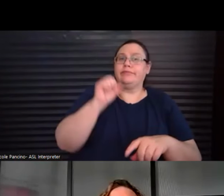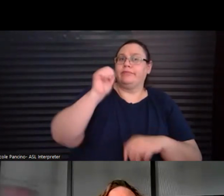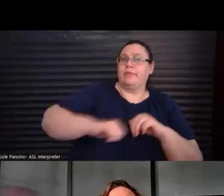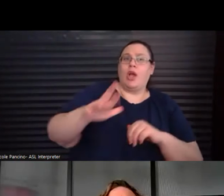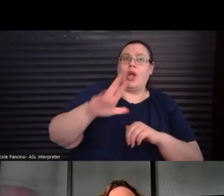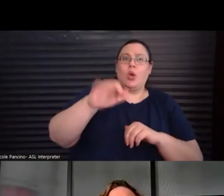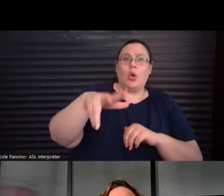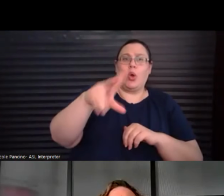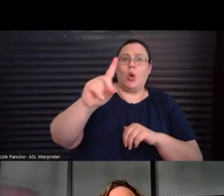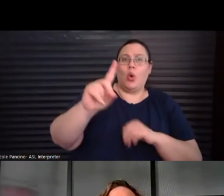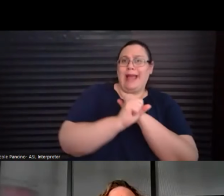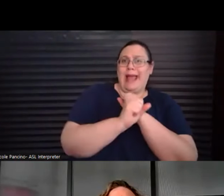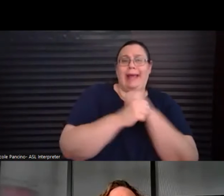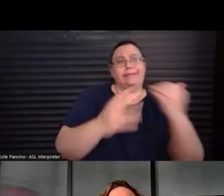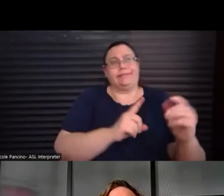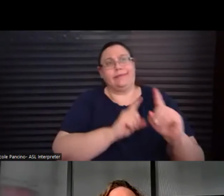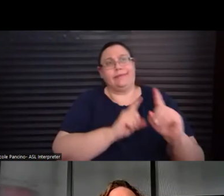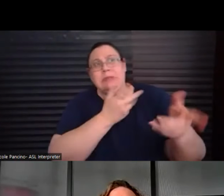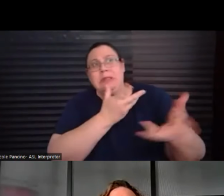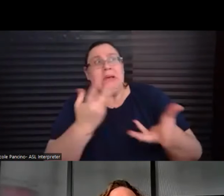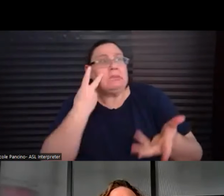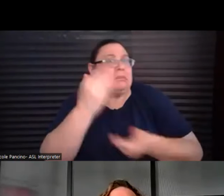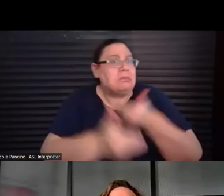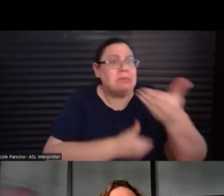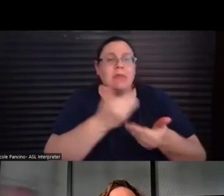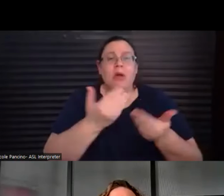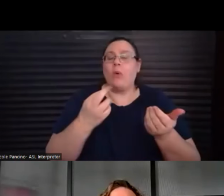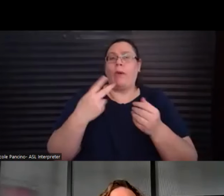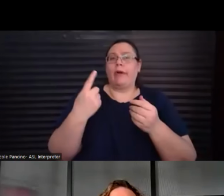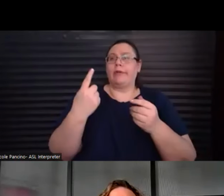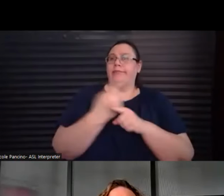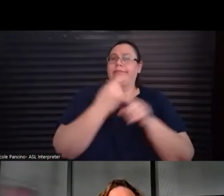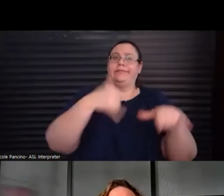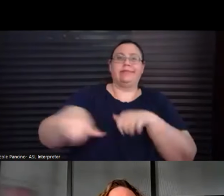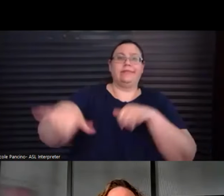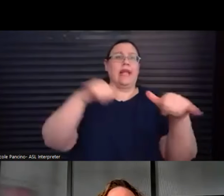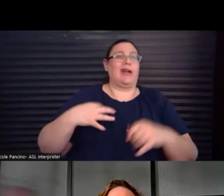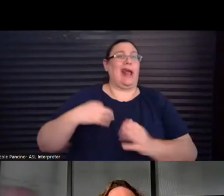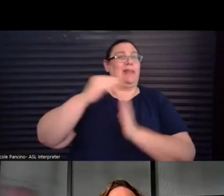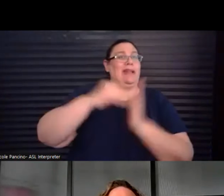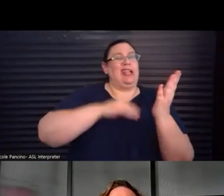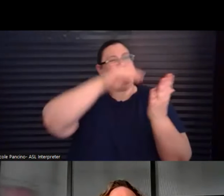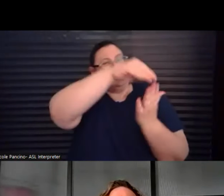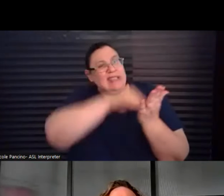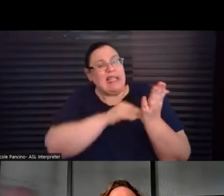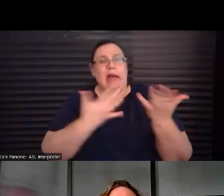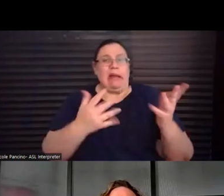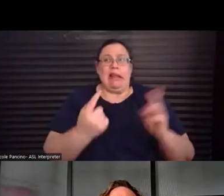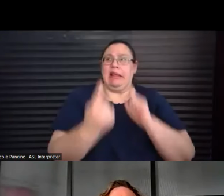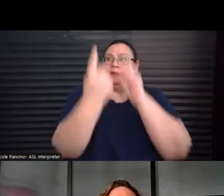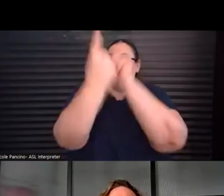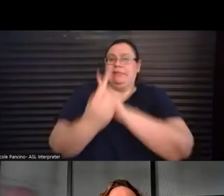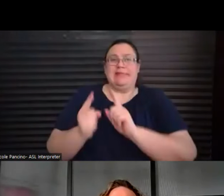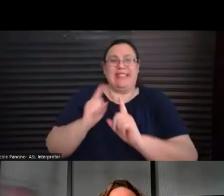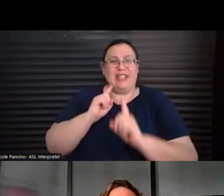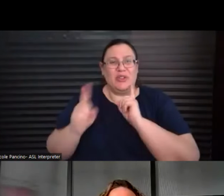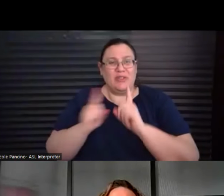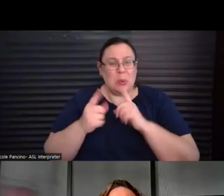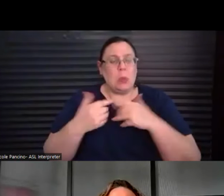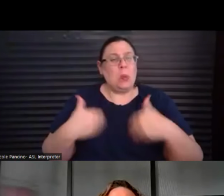ads, or just your standard filling out an application and interview. The